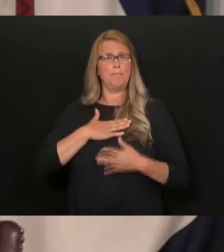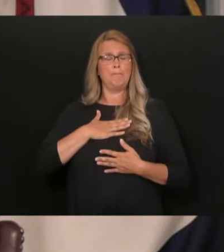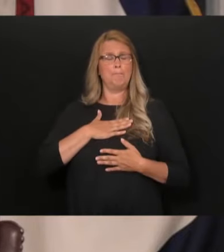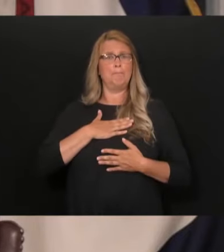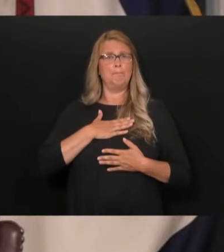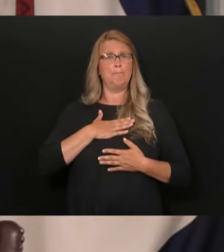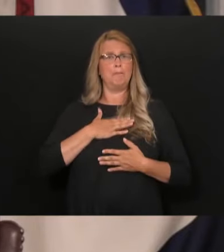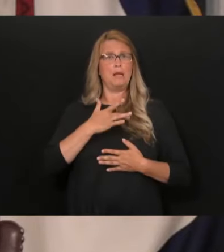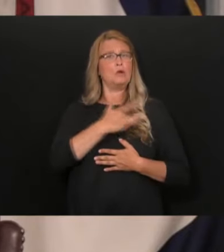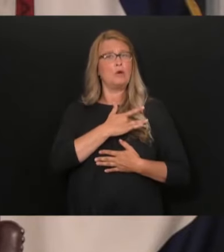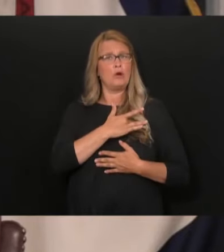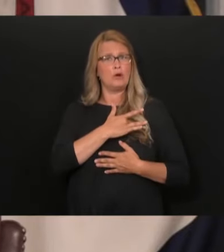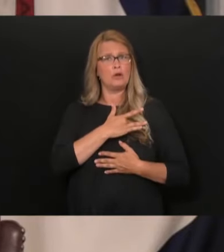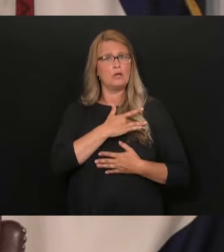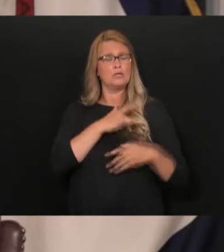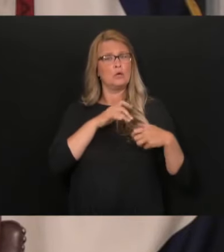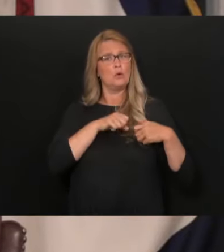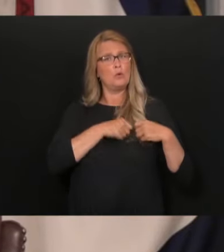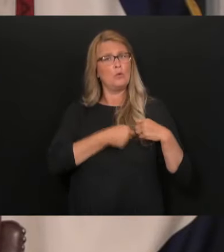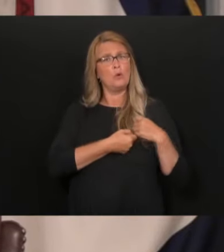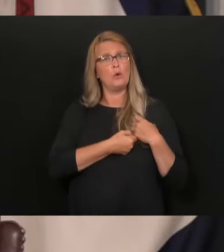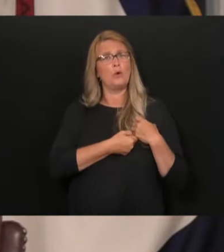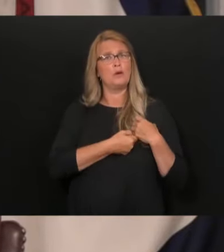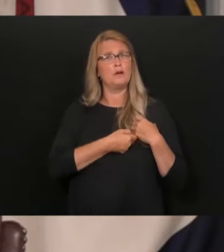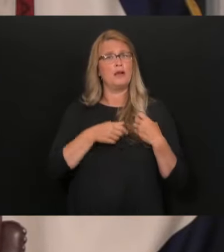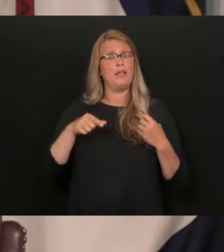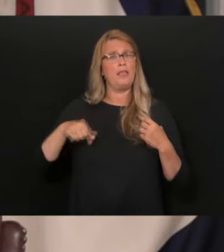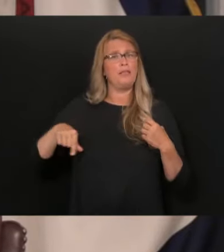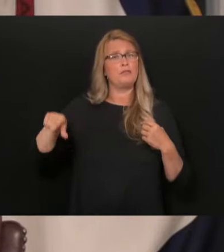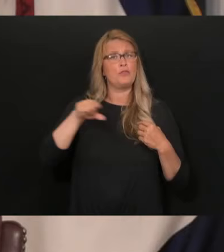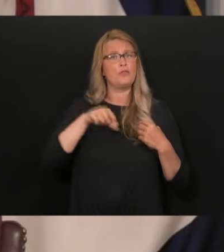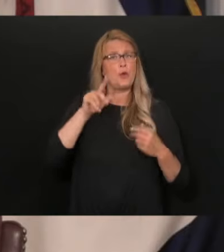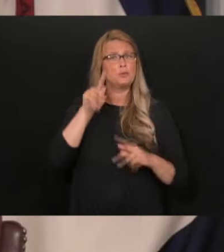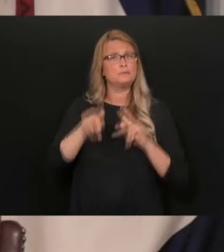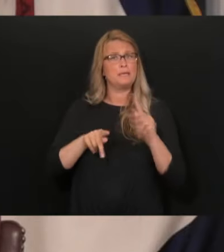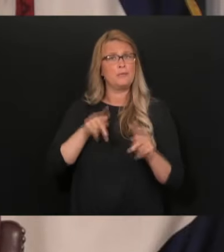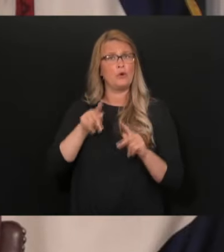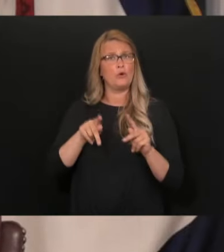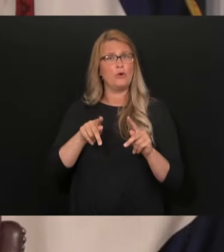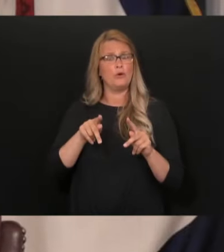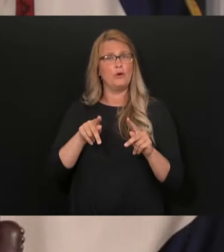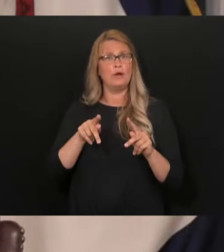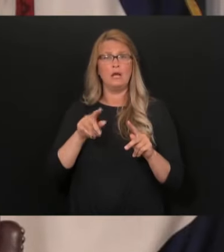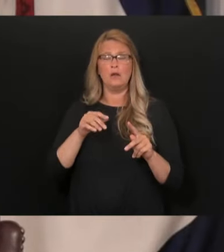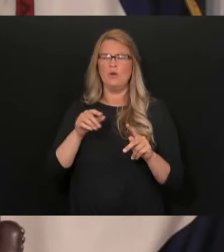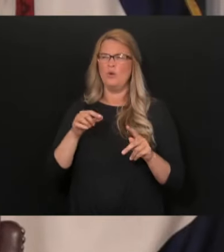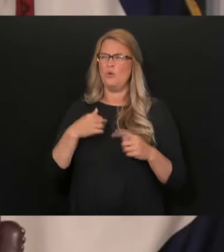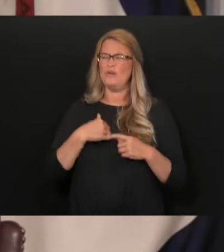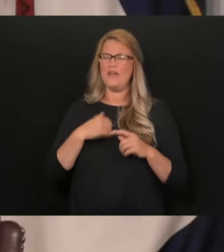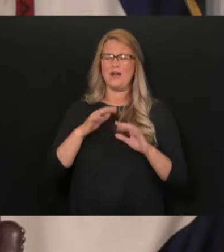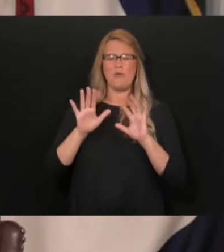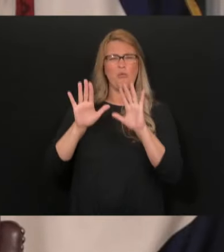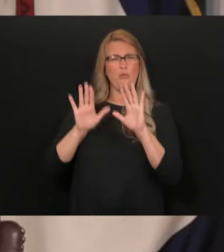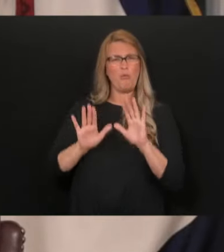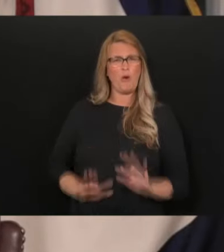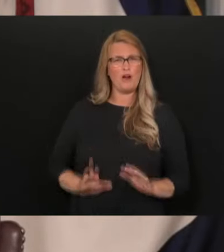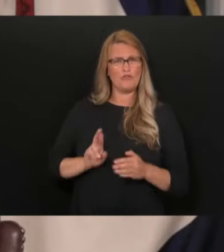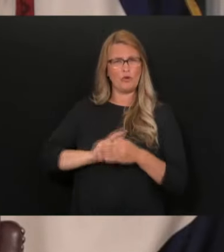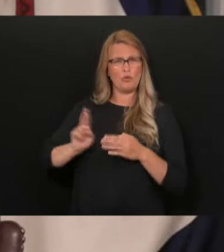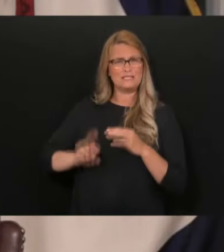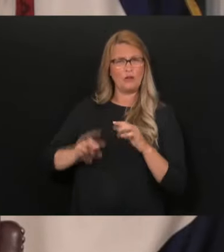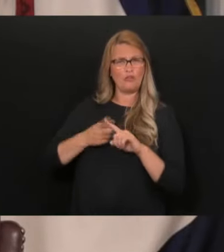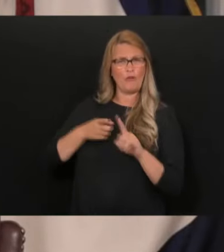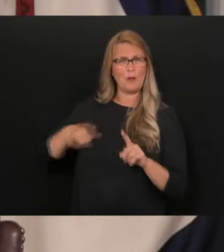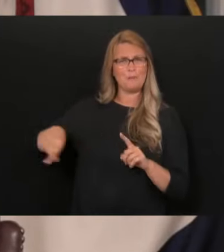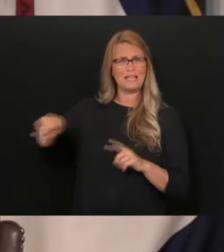does. But these people, we've had great work, there's no question, from the standpoint of